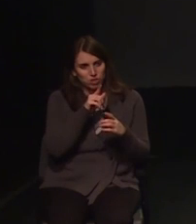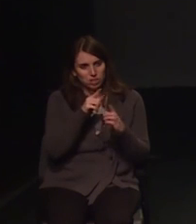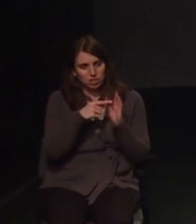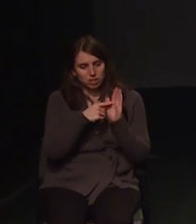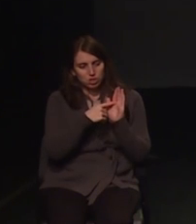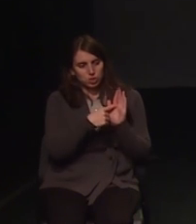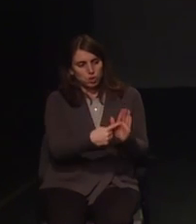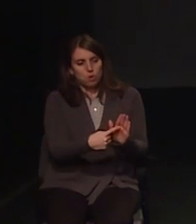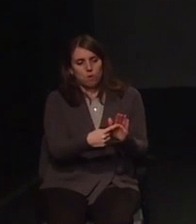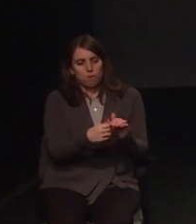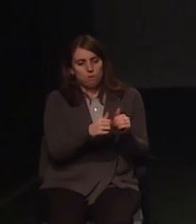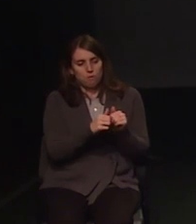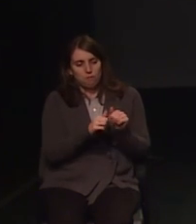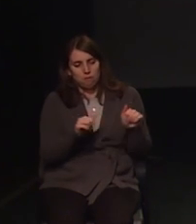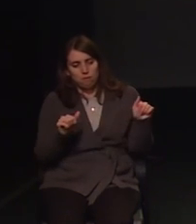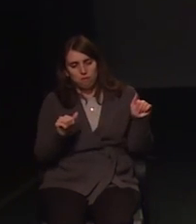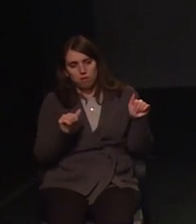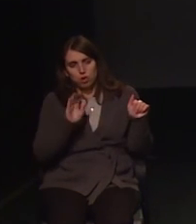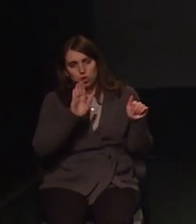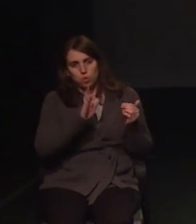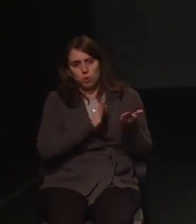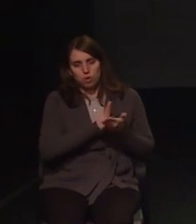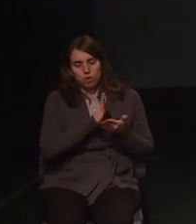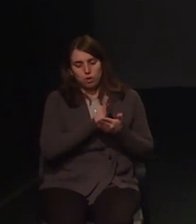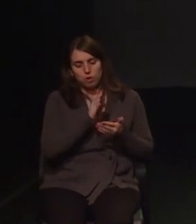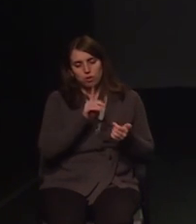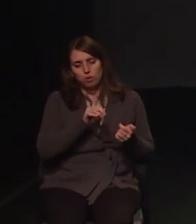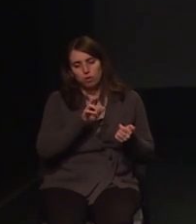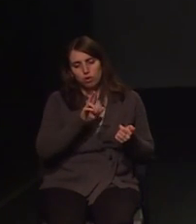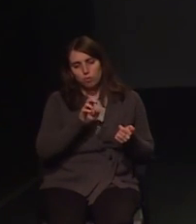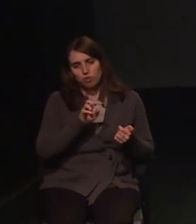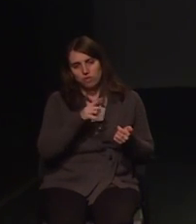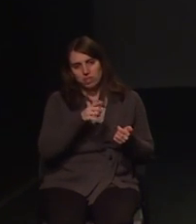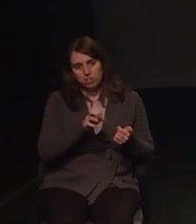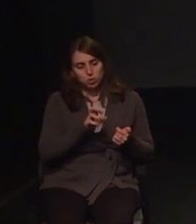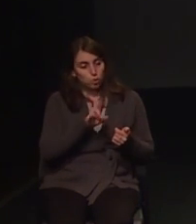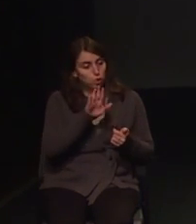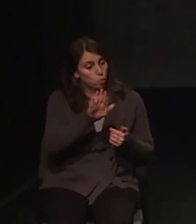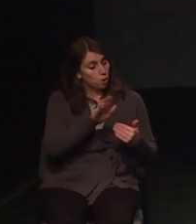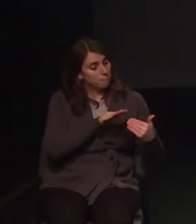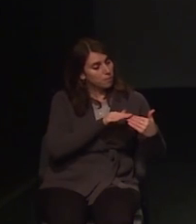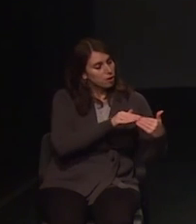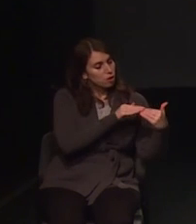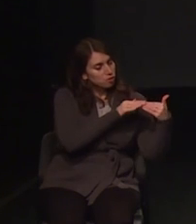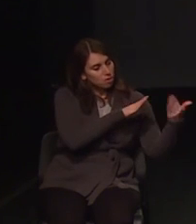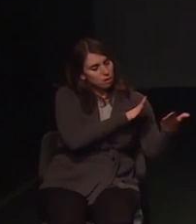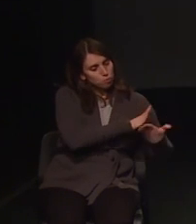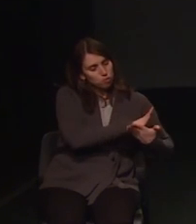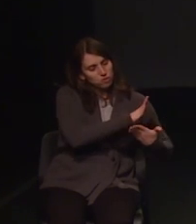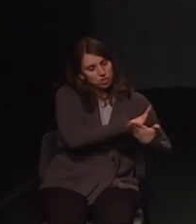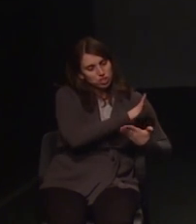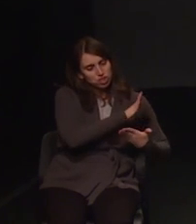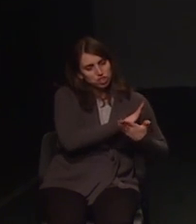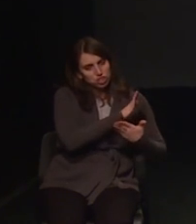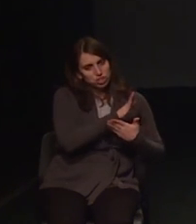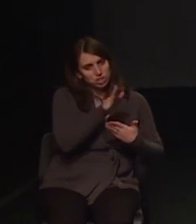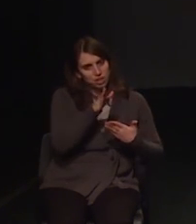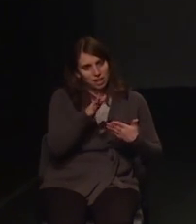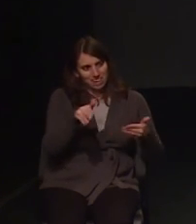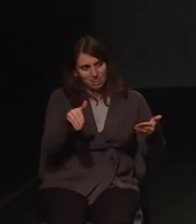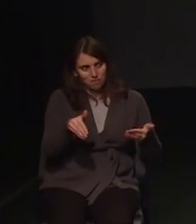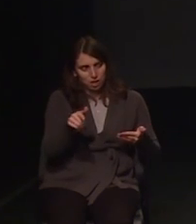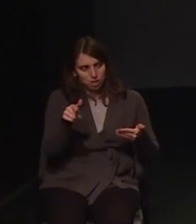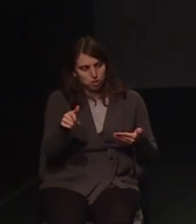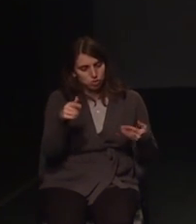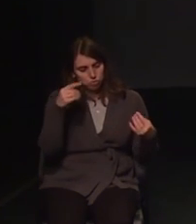is, and then it embodied where your peers' privilege was, and then it invited you to reflect upon that. No